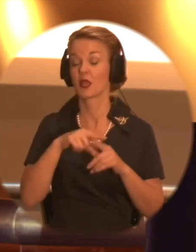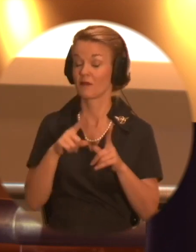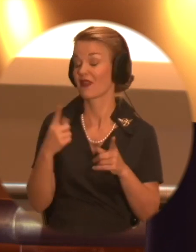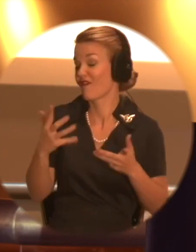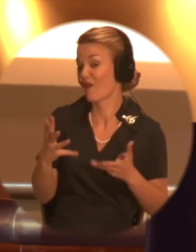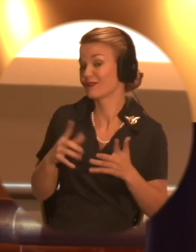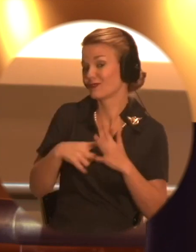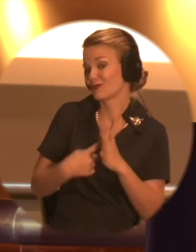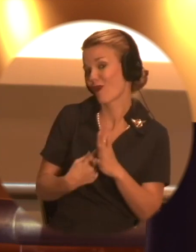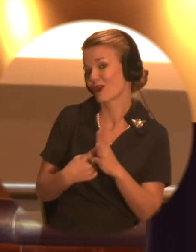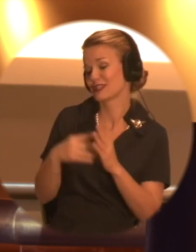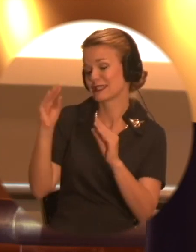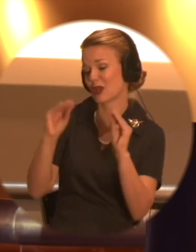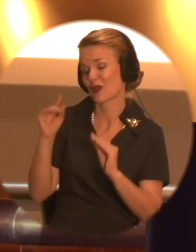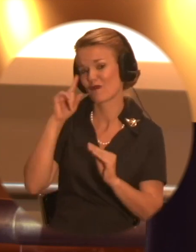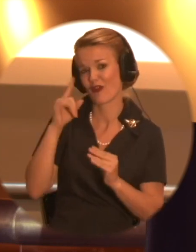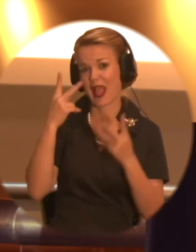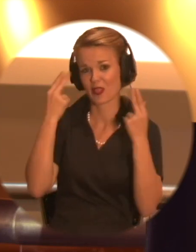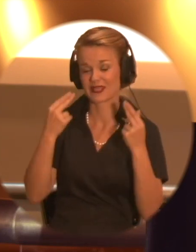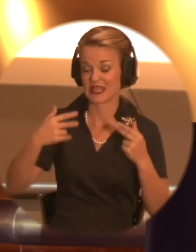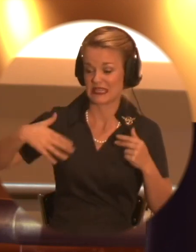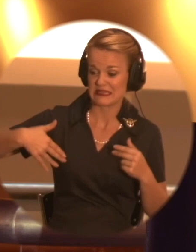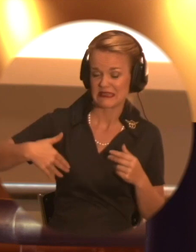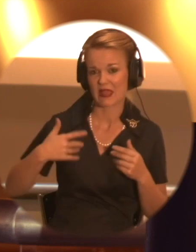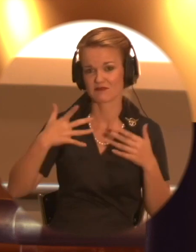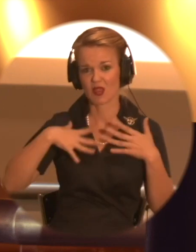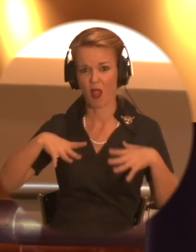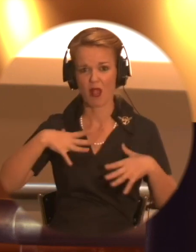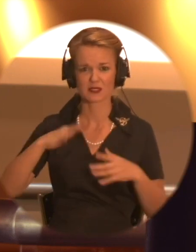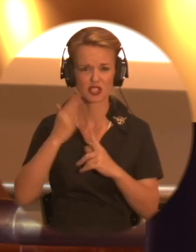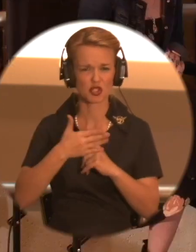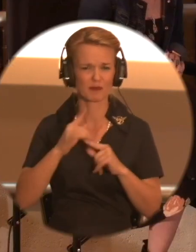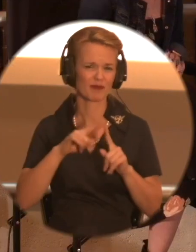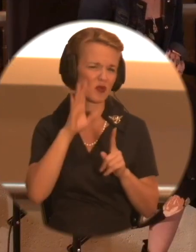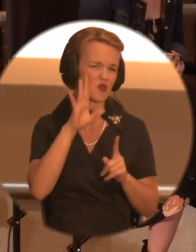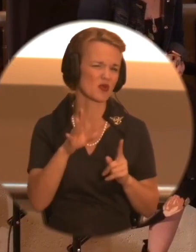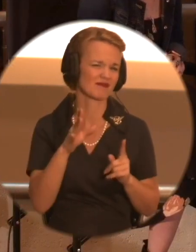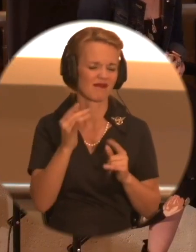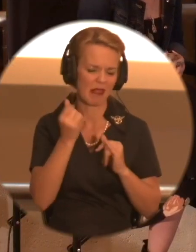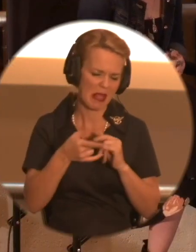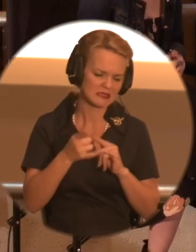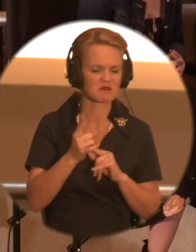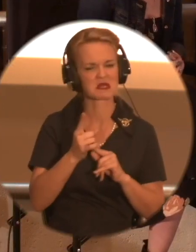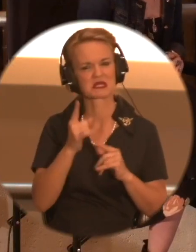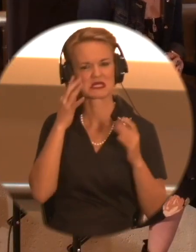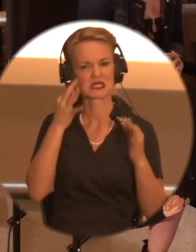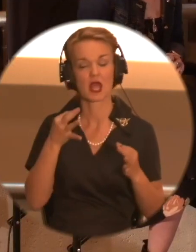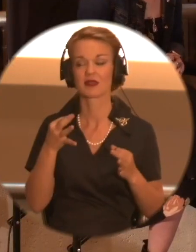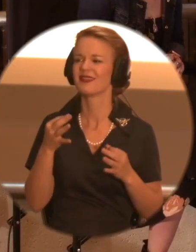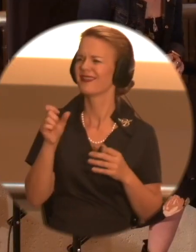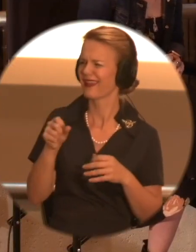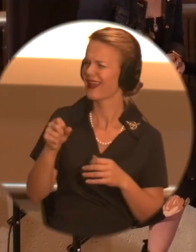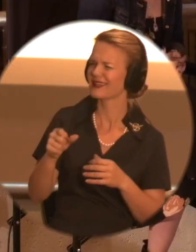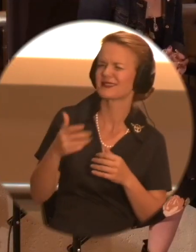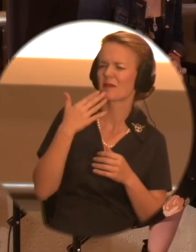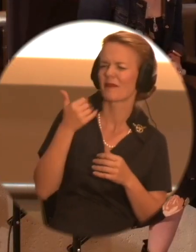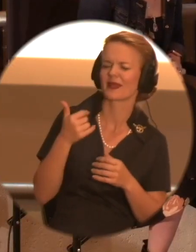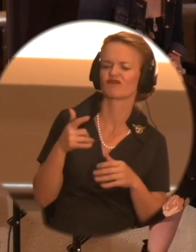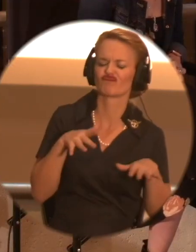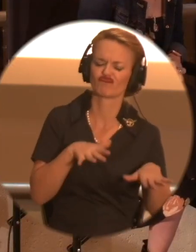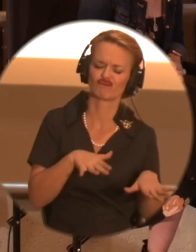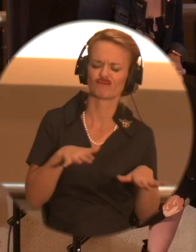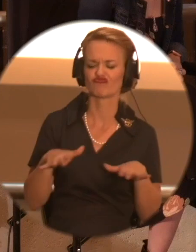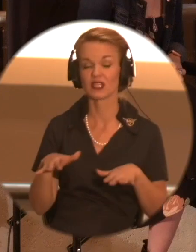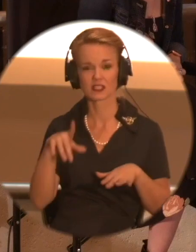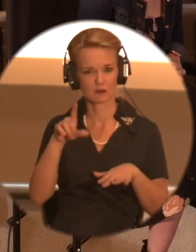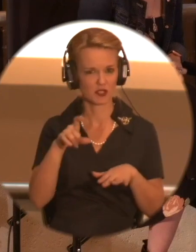but I don't have my costume together yet. You got I'm time. just gonna throw it together. That's some of the best stuff. Yeah. The casual, simple, have a good time and relax. It's supposed to be relaxing.